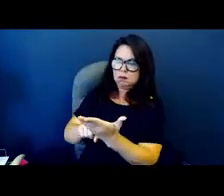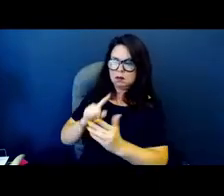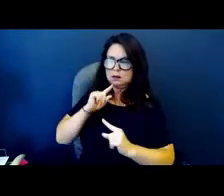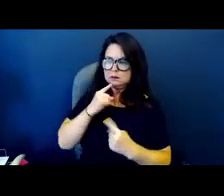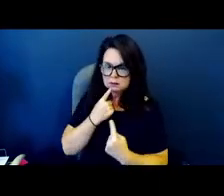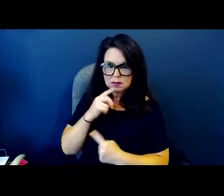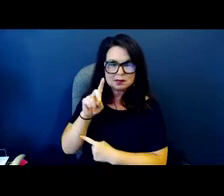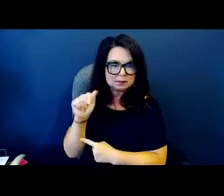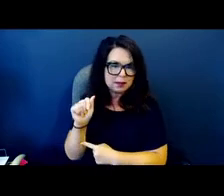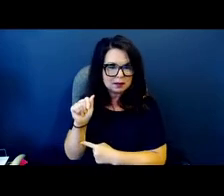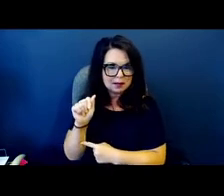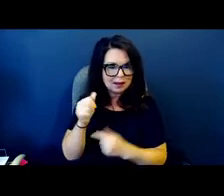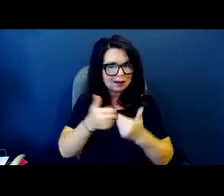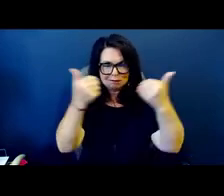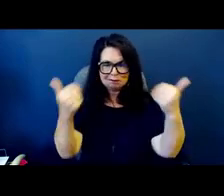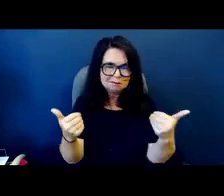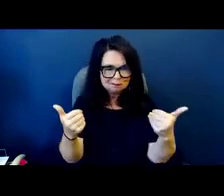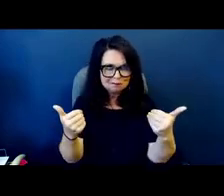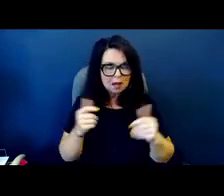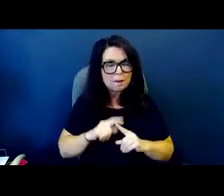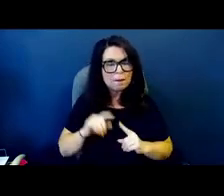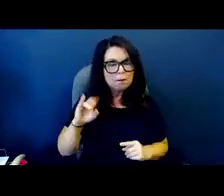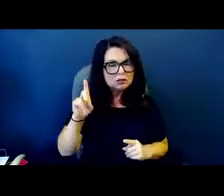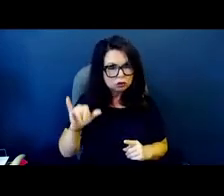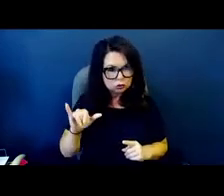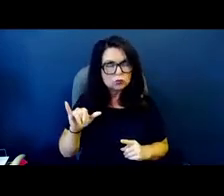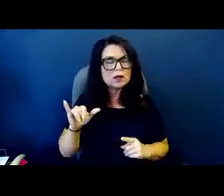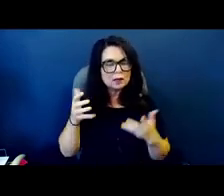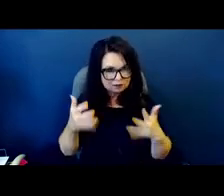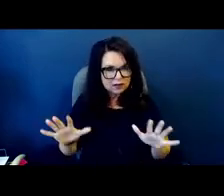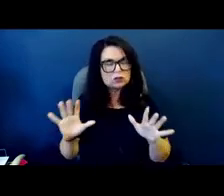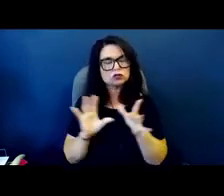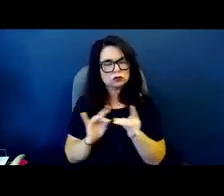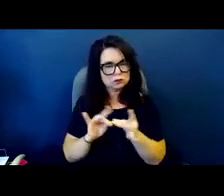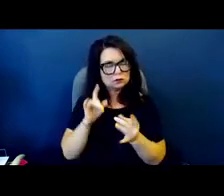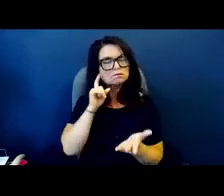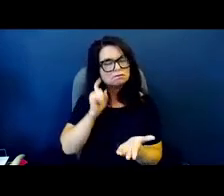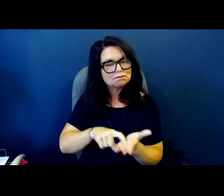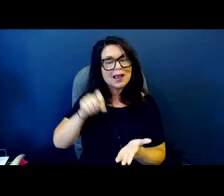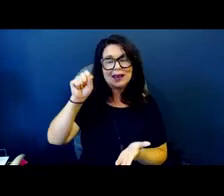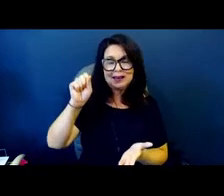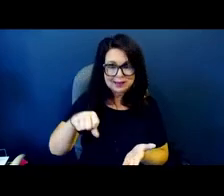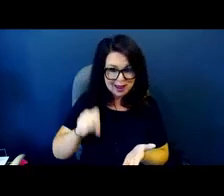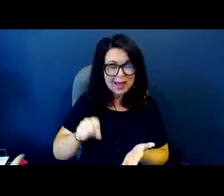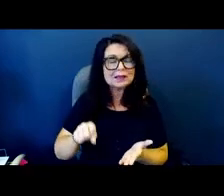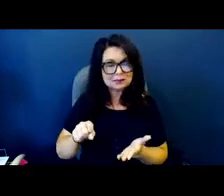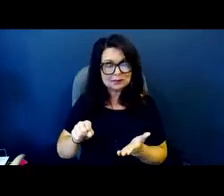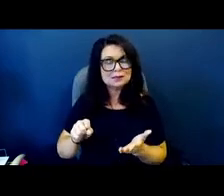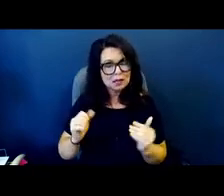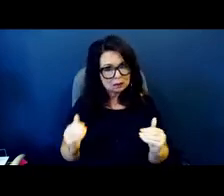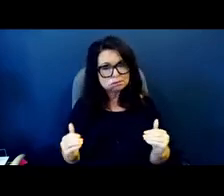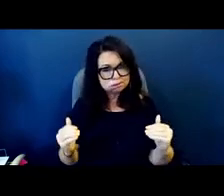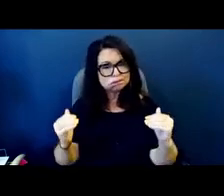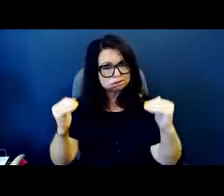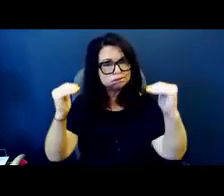acknowledged, even though we have come a long way, one of the things that I agree with Judy,